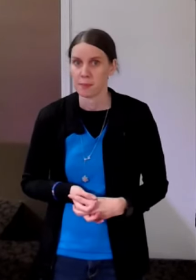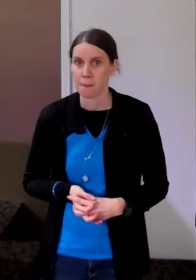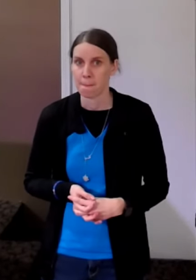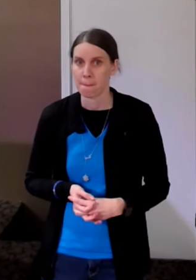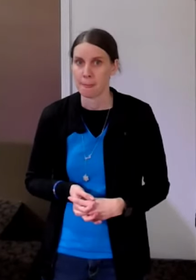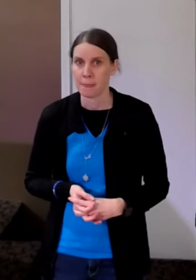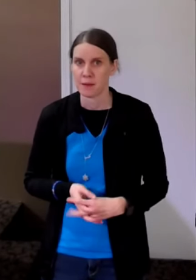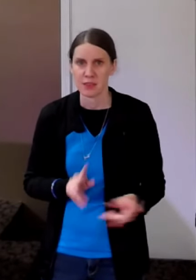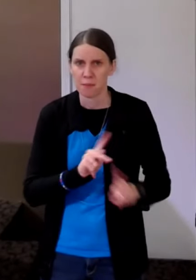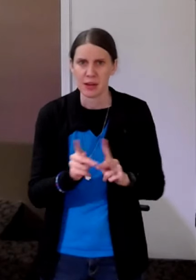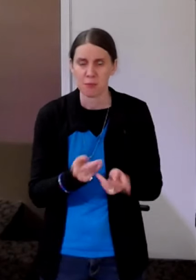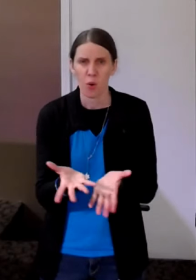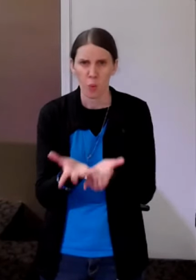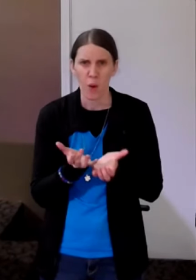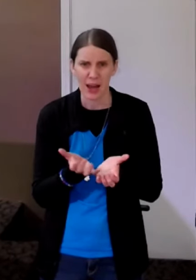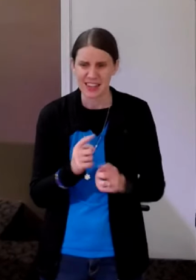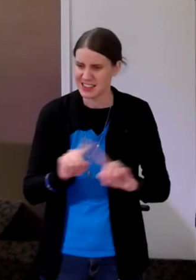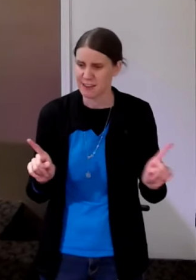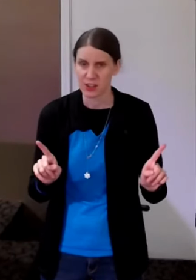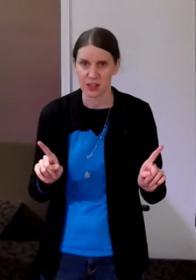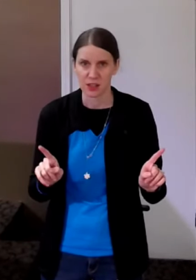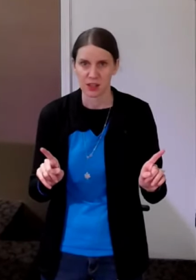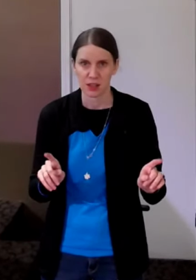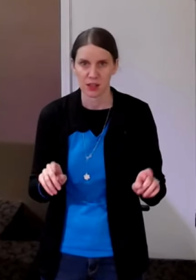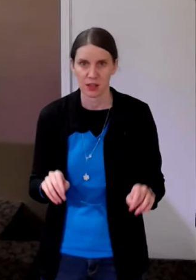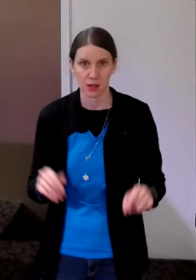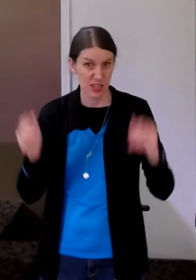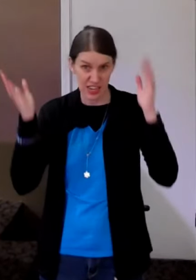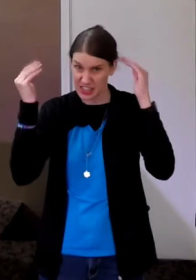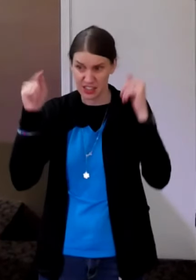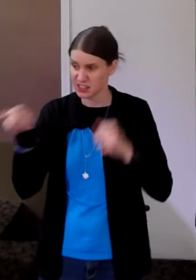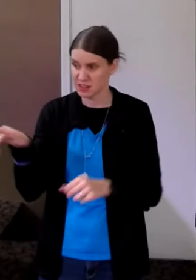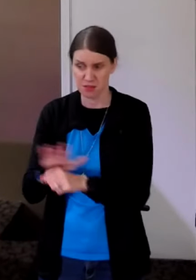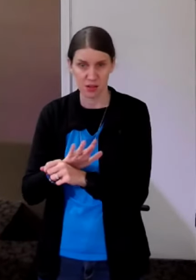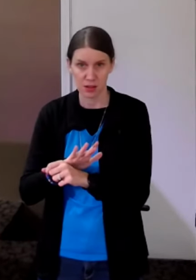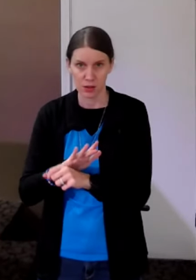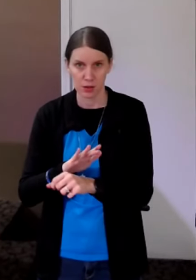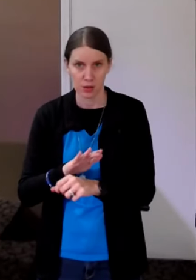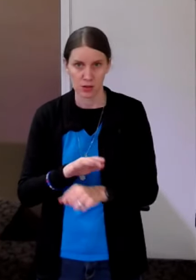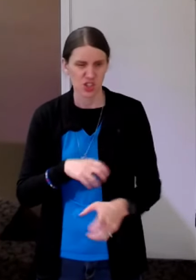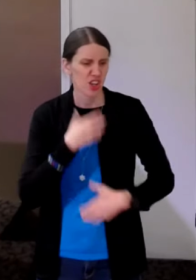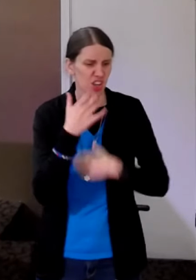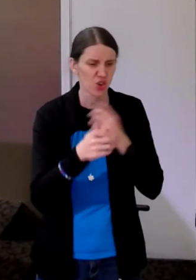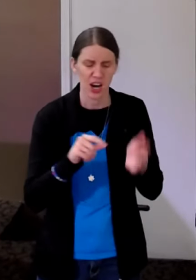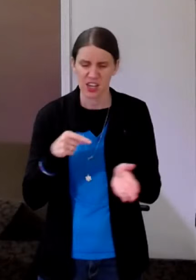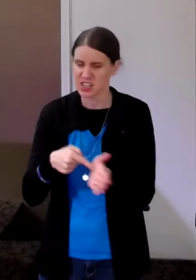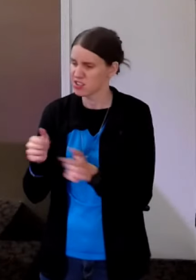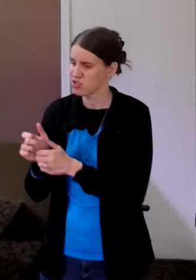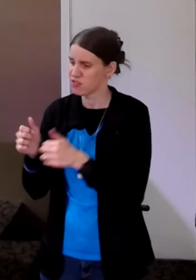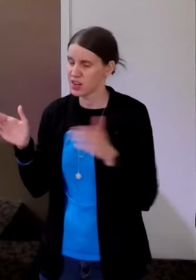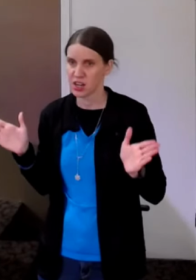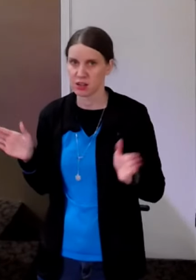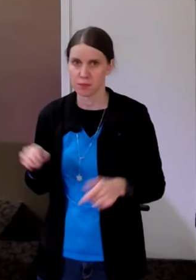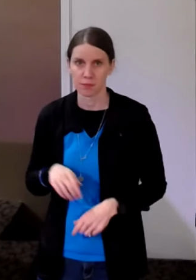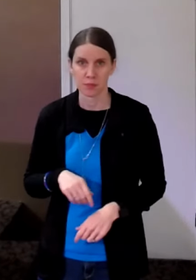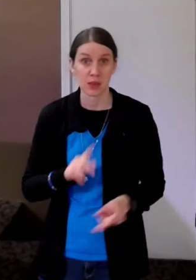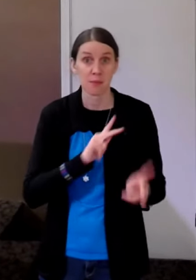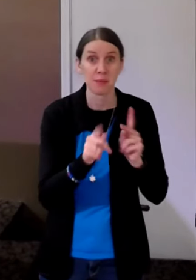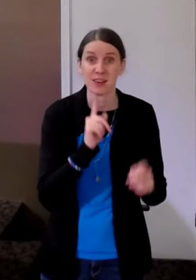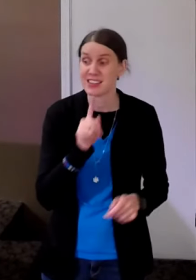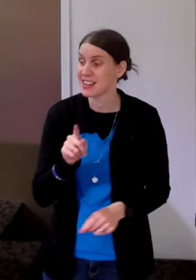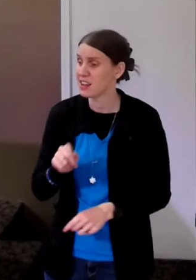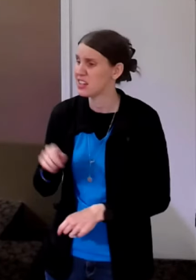That's not what they wanted. So within a week, they're saying, crucify him. He's not going to give us what we want. Nobody